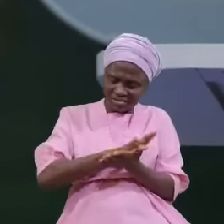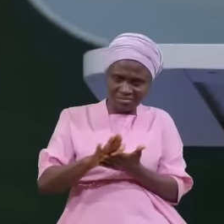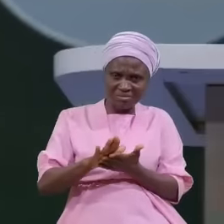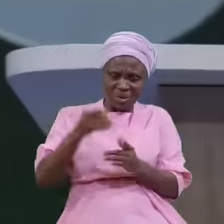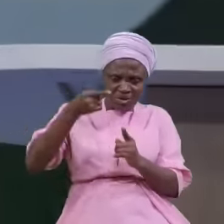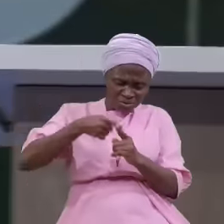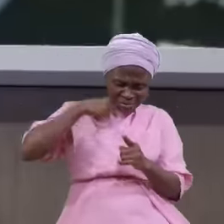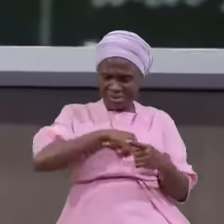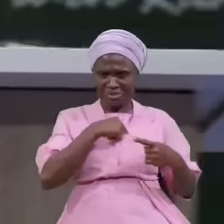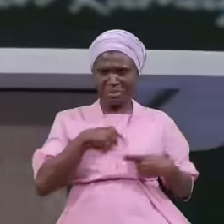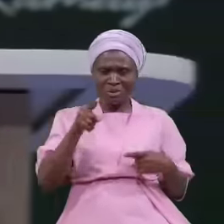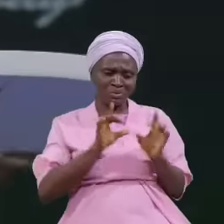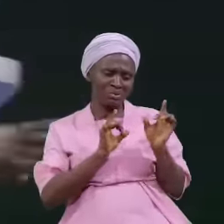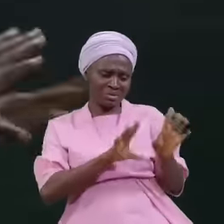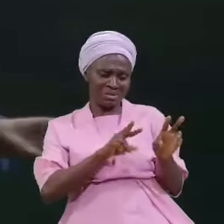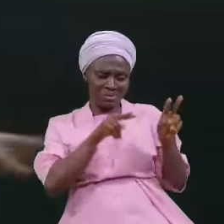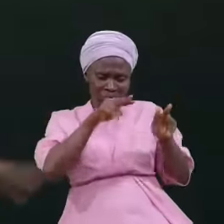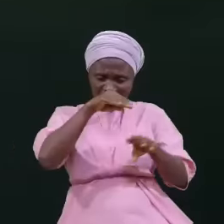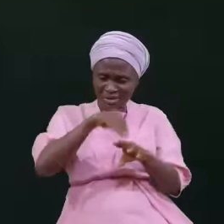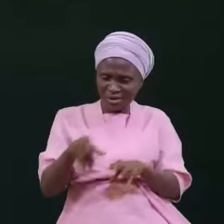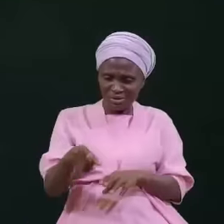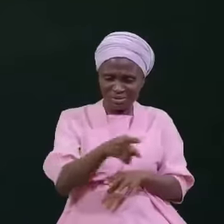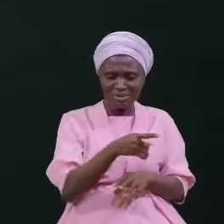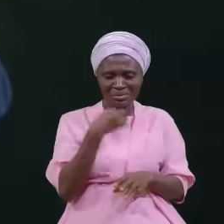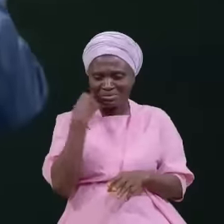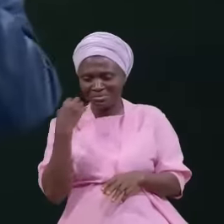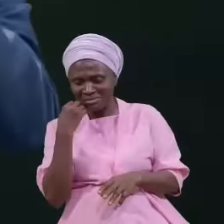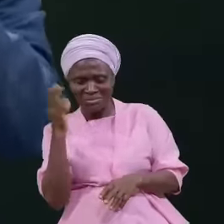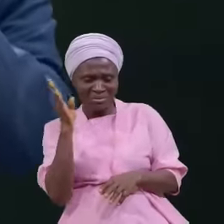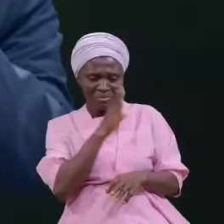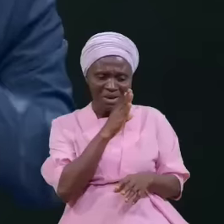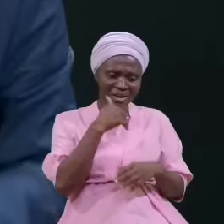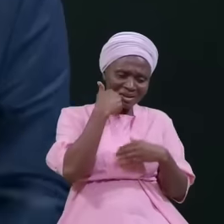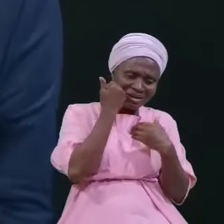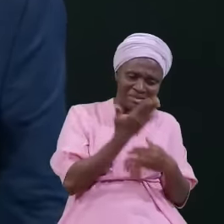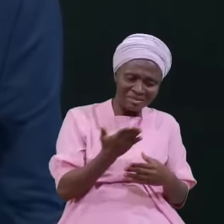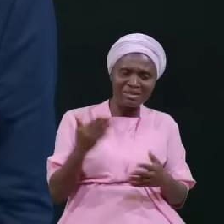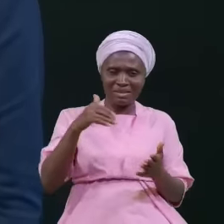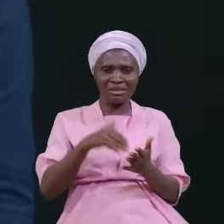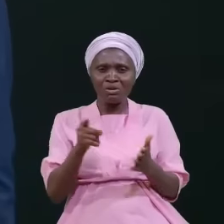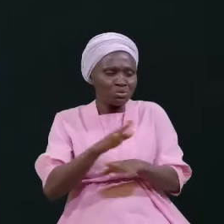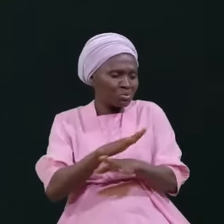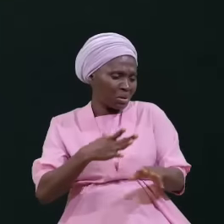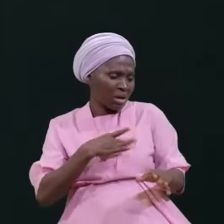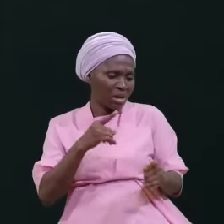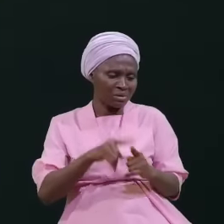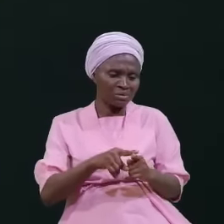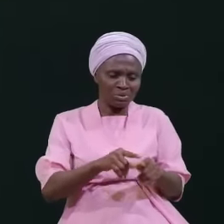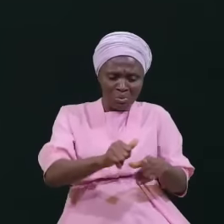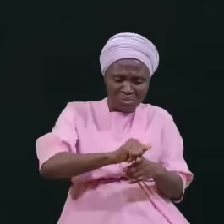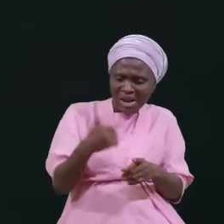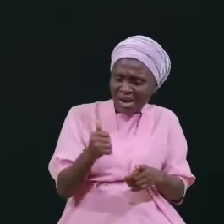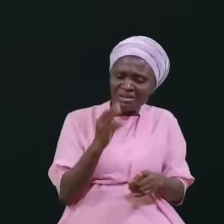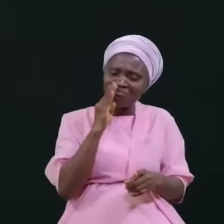that direction anymore. You don't want to take part in any evil or appearance of evil